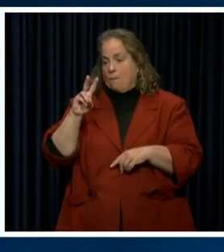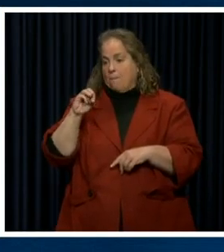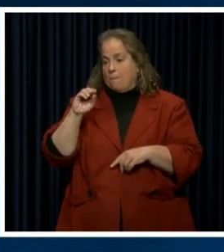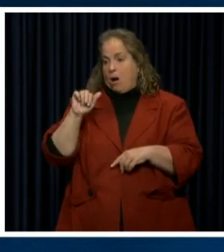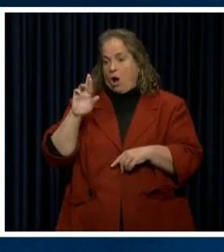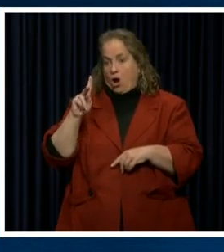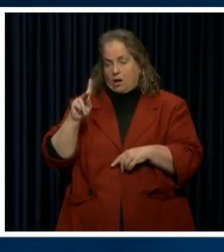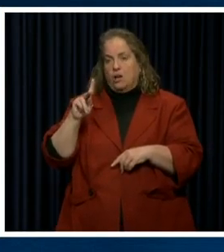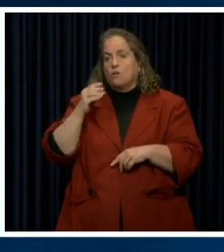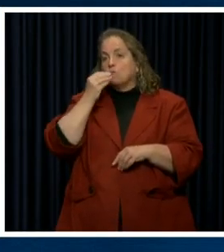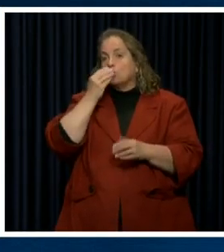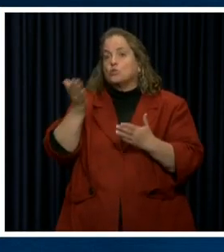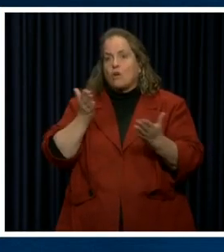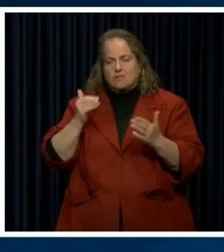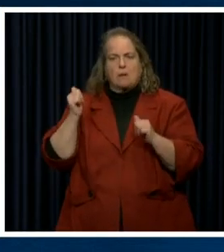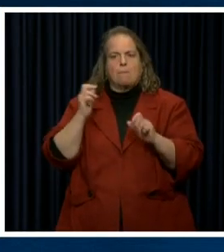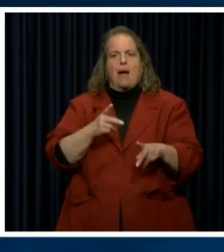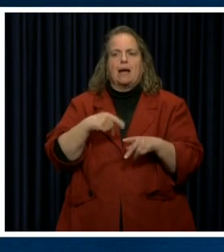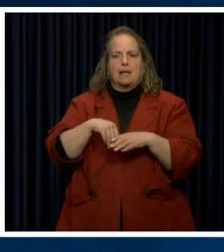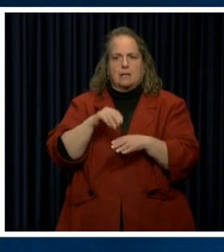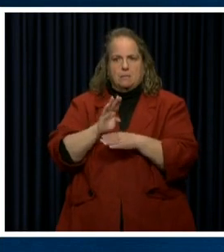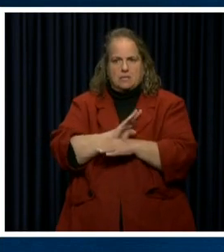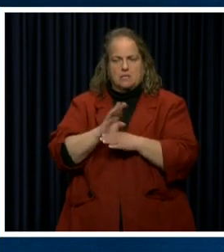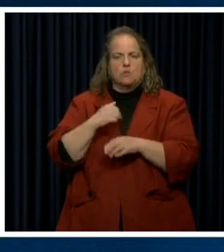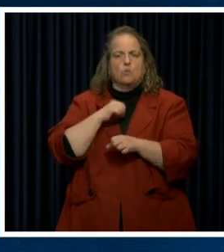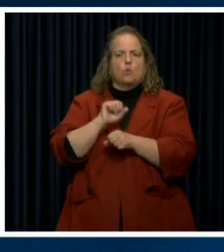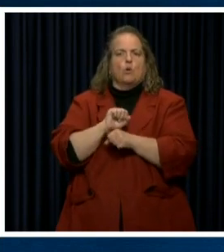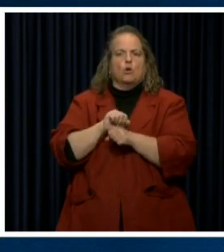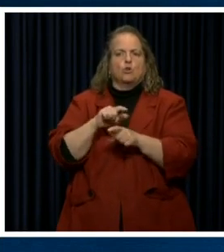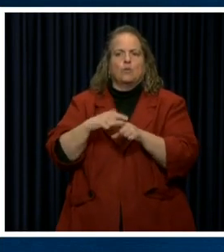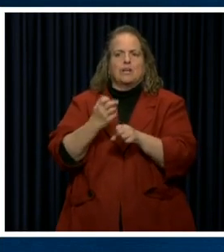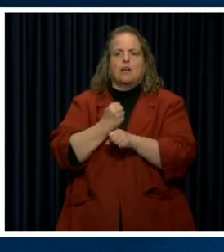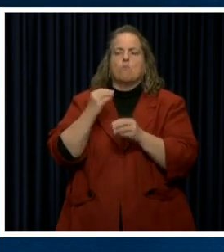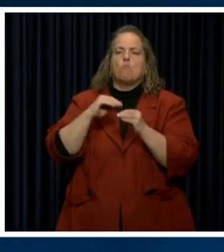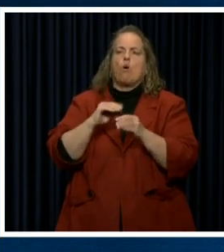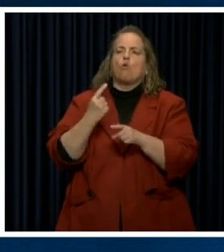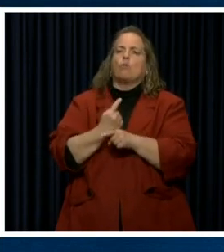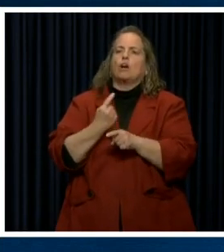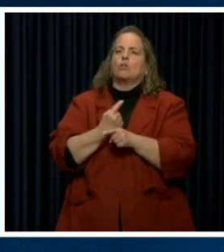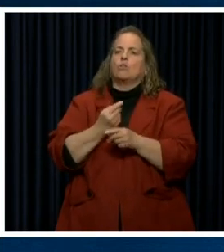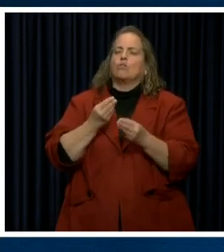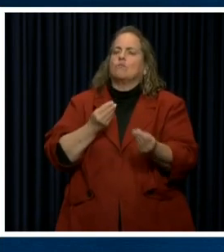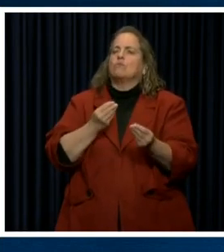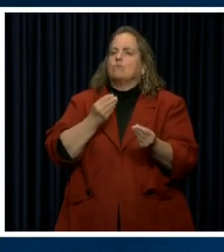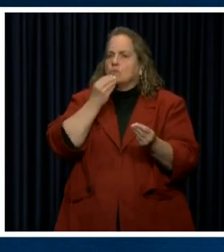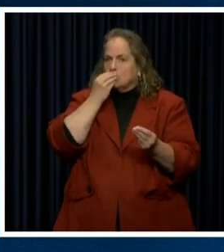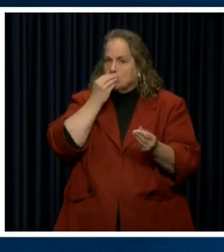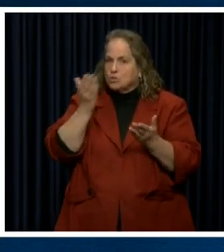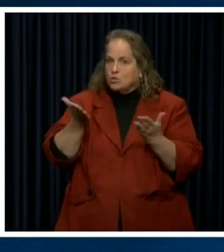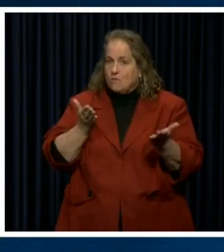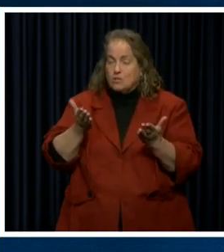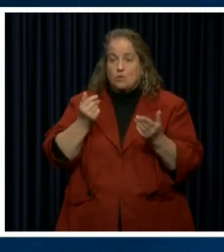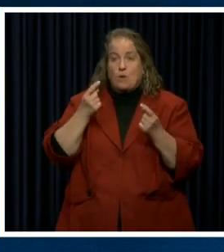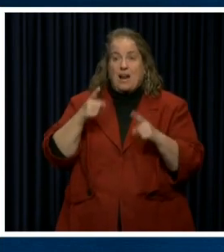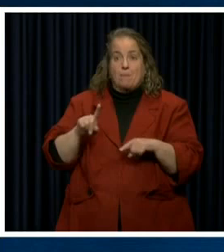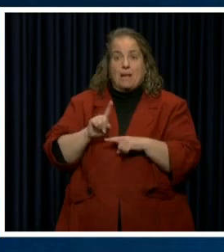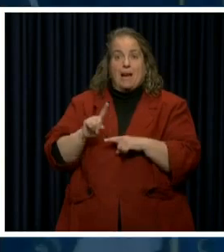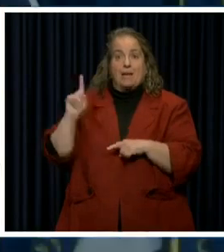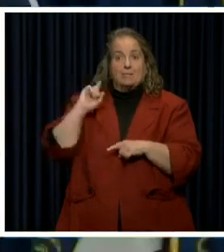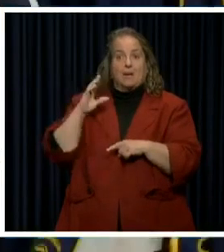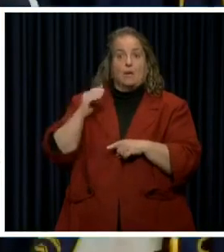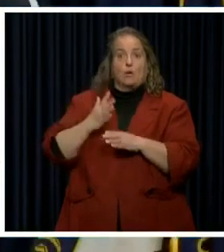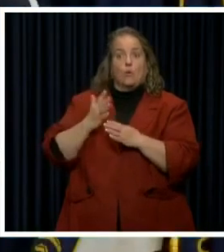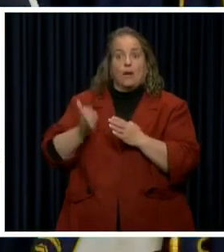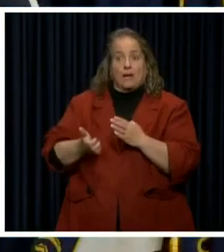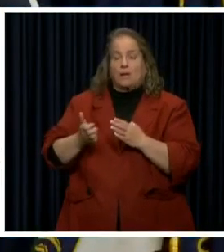service, and we're working to get a more regular feeding schedule. As you know, what took place last week and over the weekend